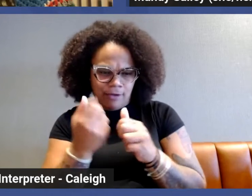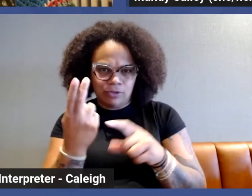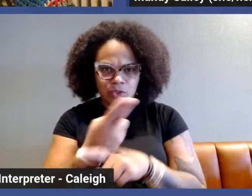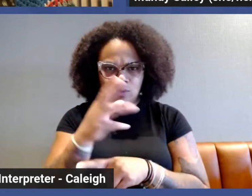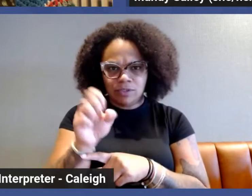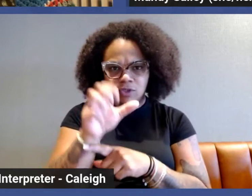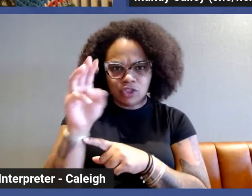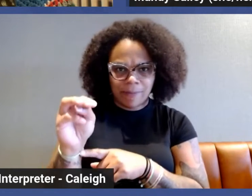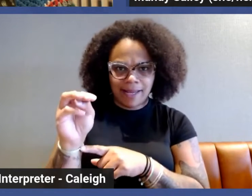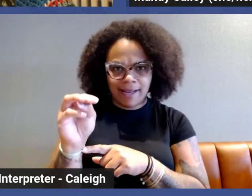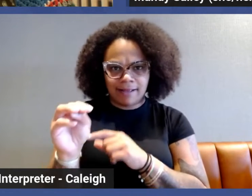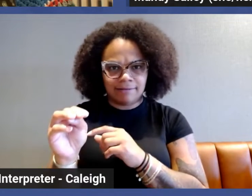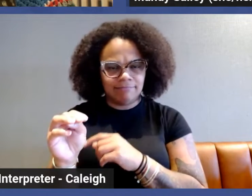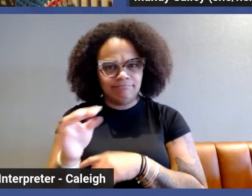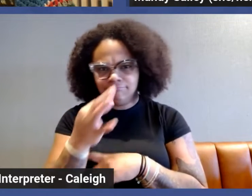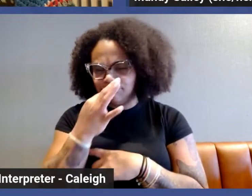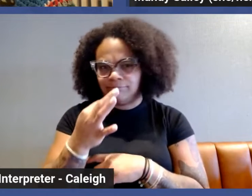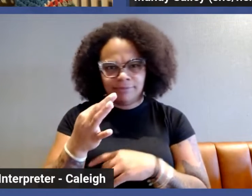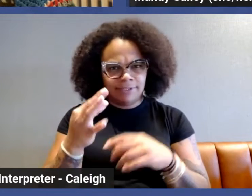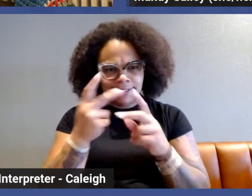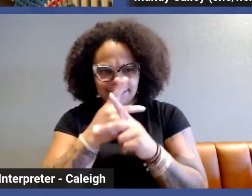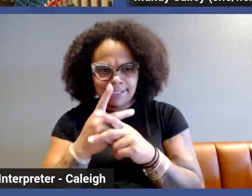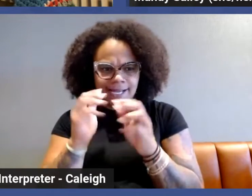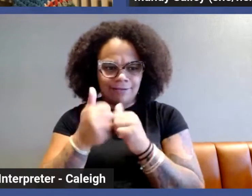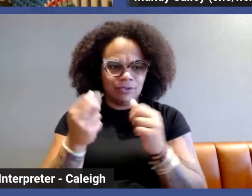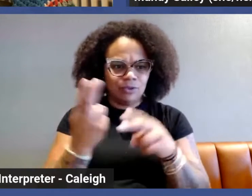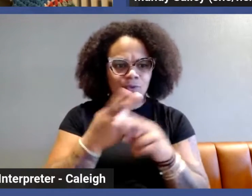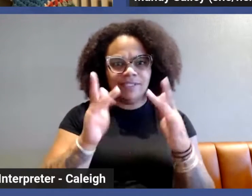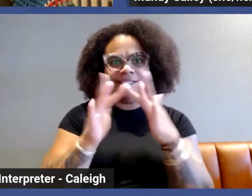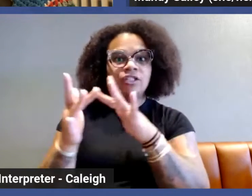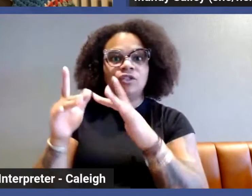and digital tools in general. And